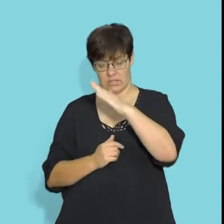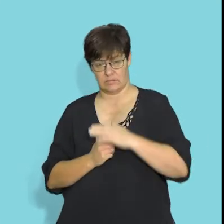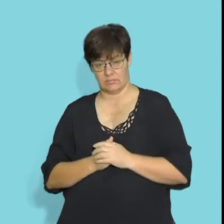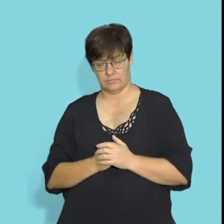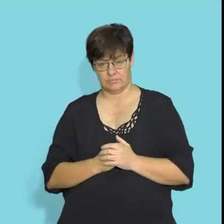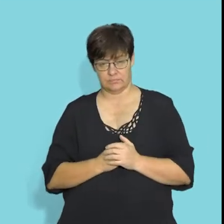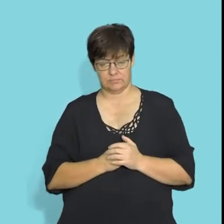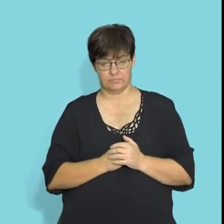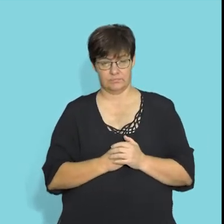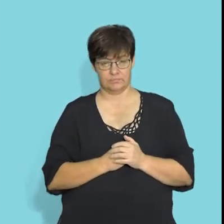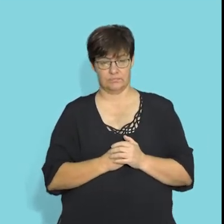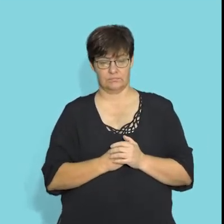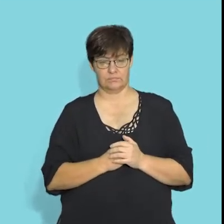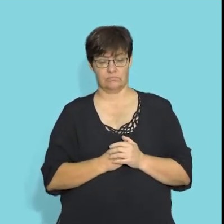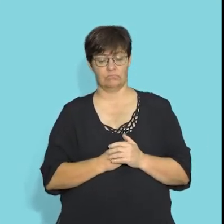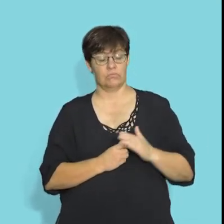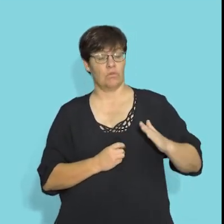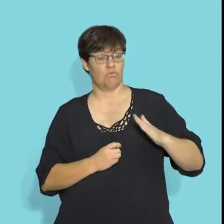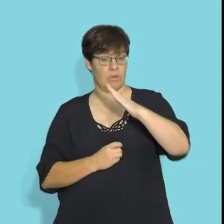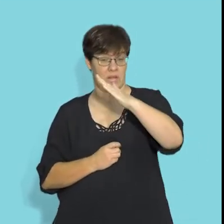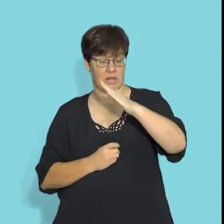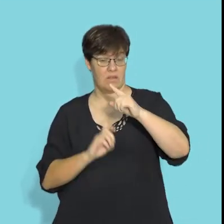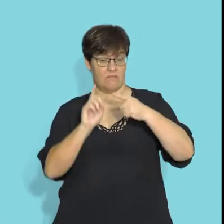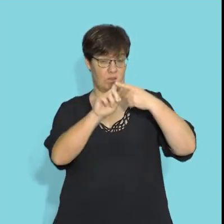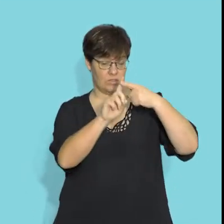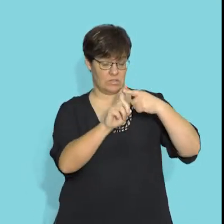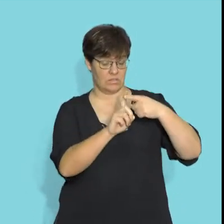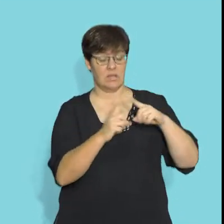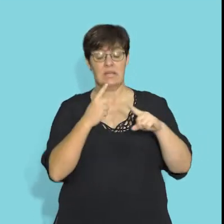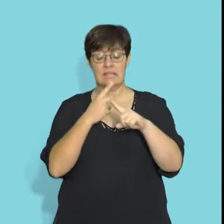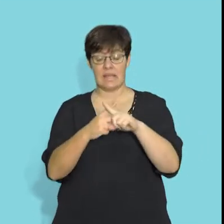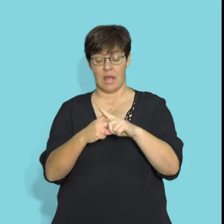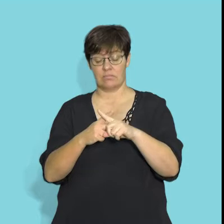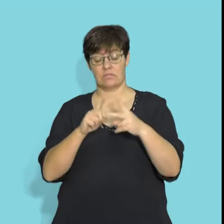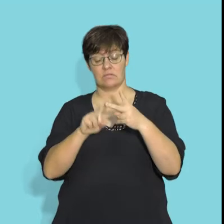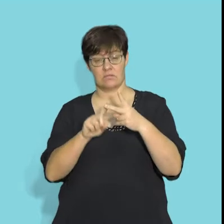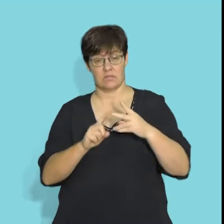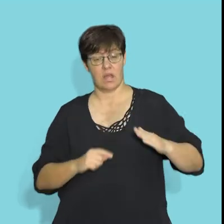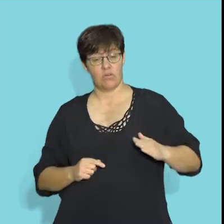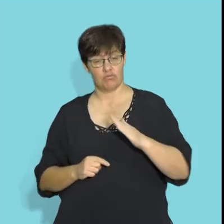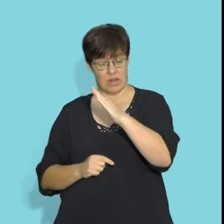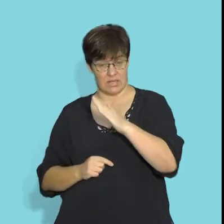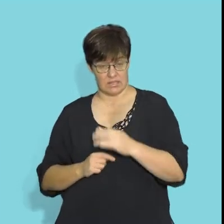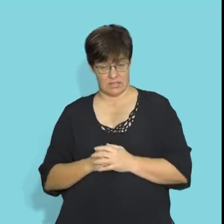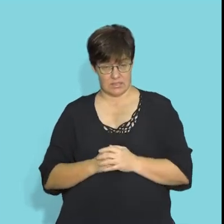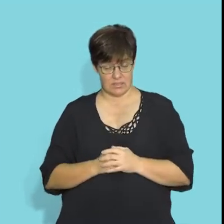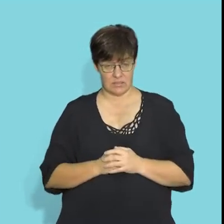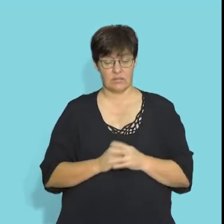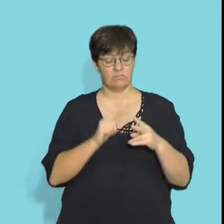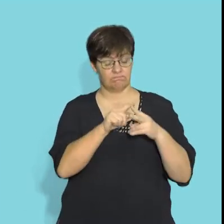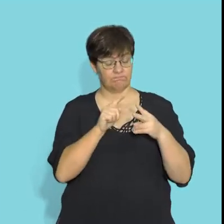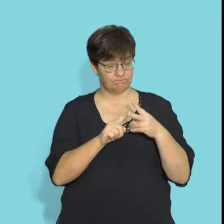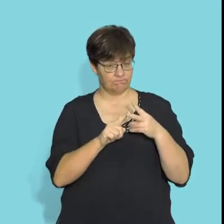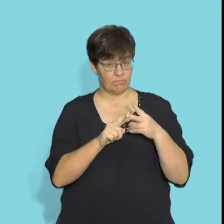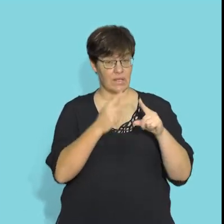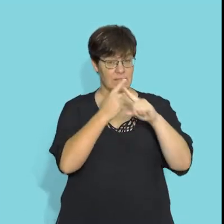gradient. So if I take the gradient of the first one and multiply it by the gradient of the second one,